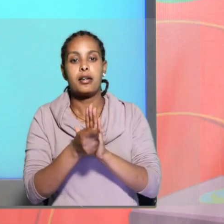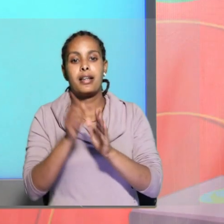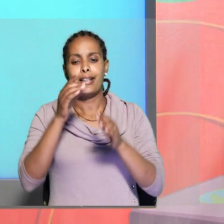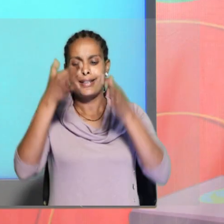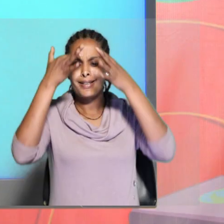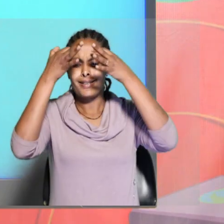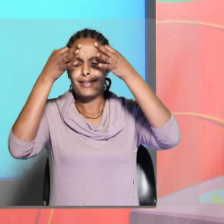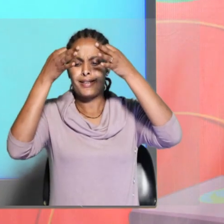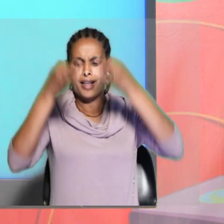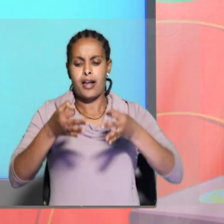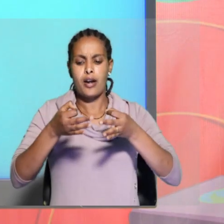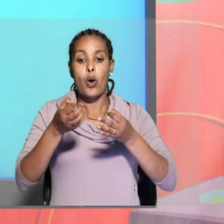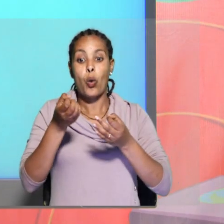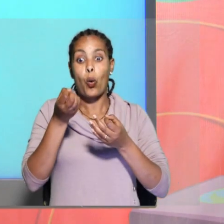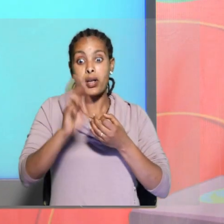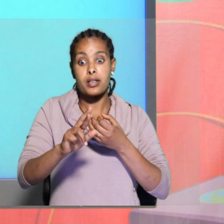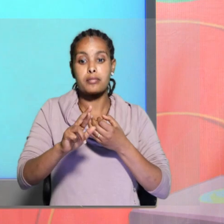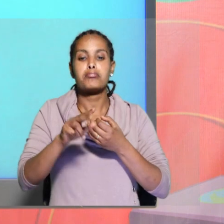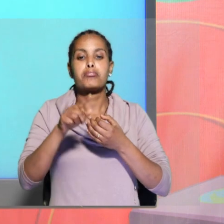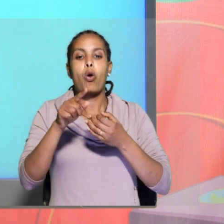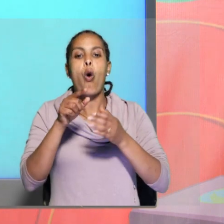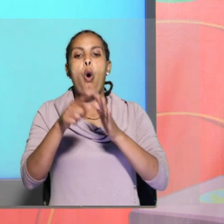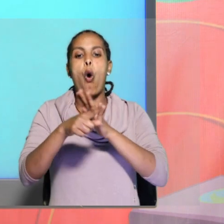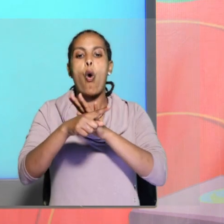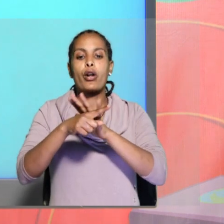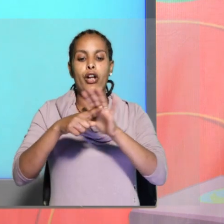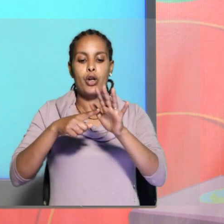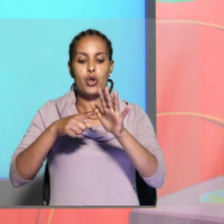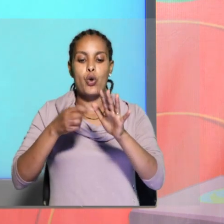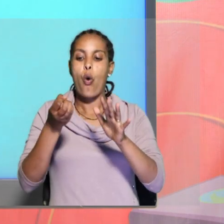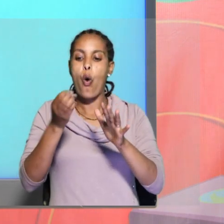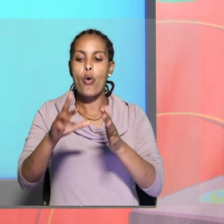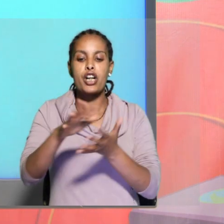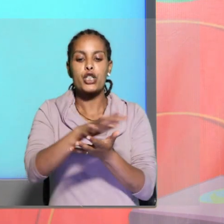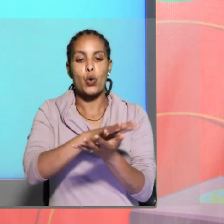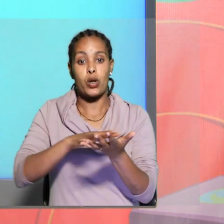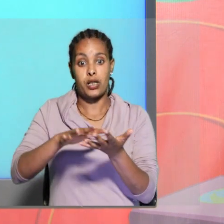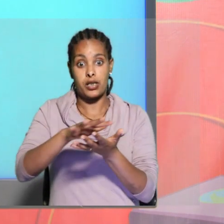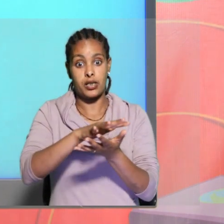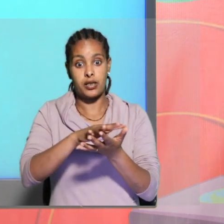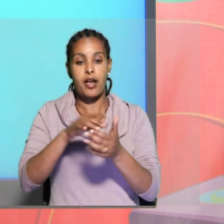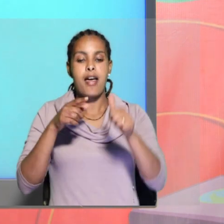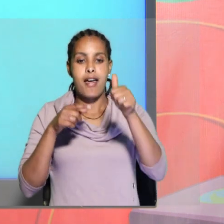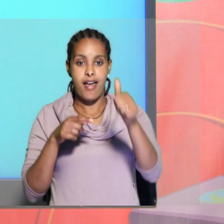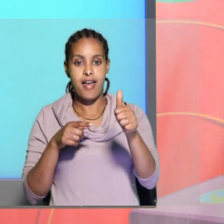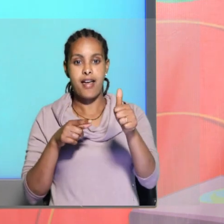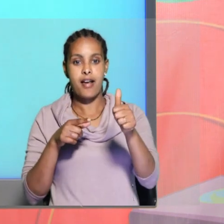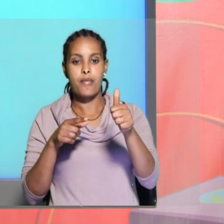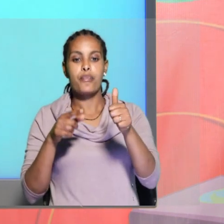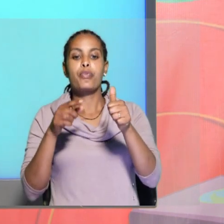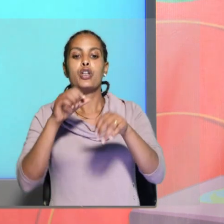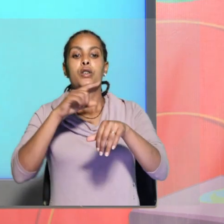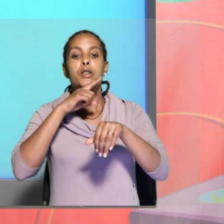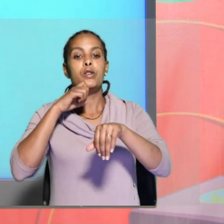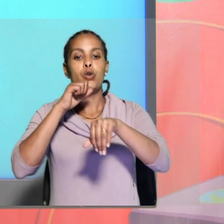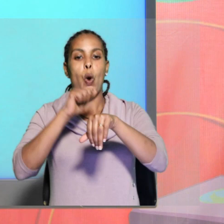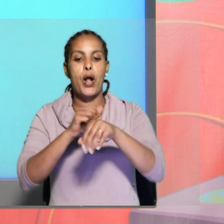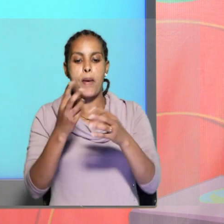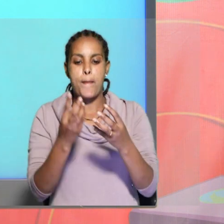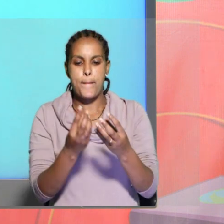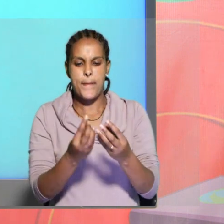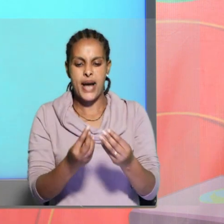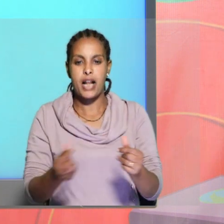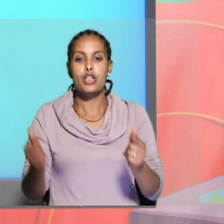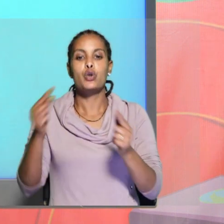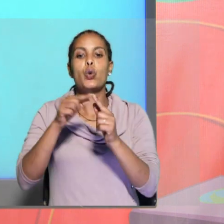Decide whether the following becomes ordered or disordered. A. Solids melt